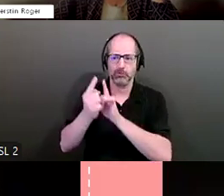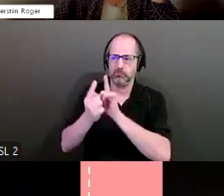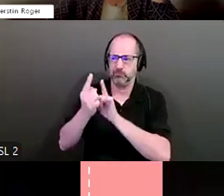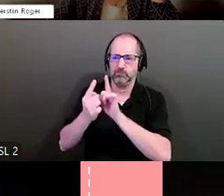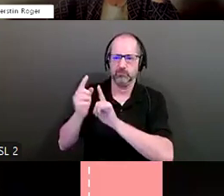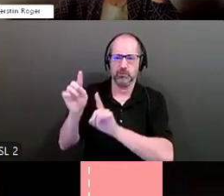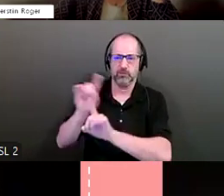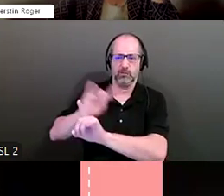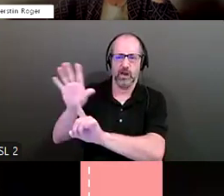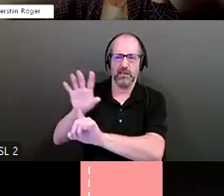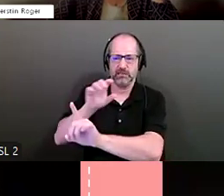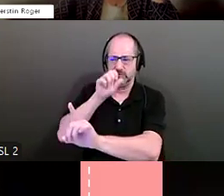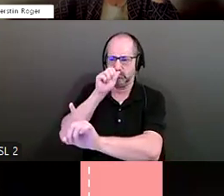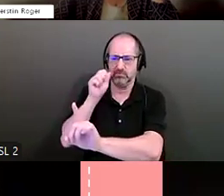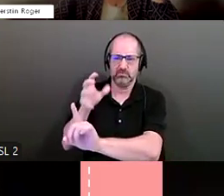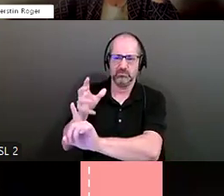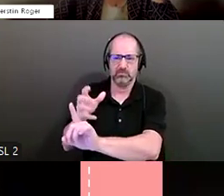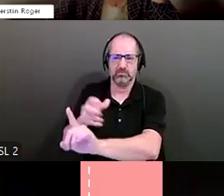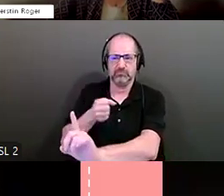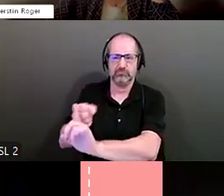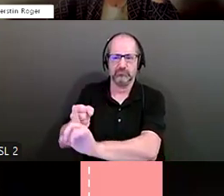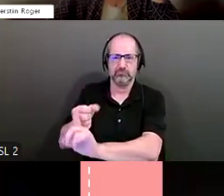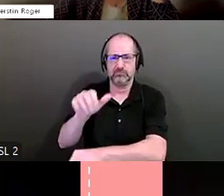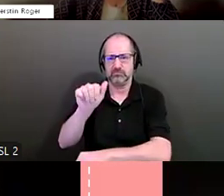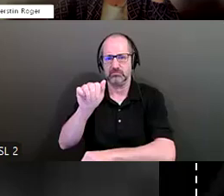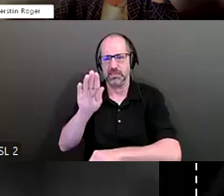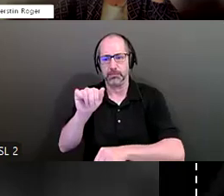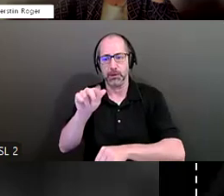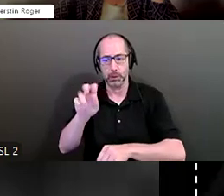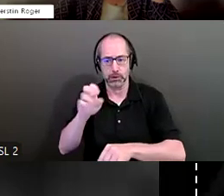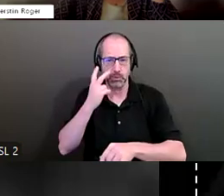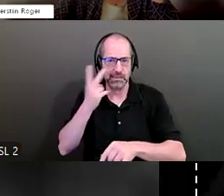abuse. Next, please.